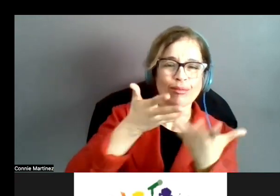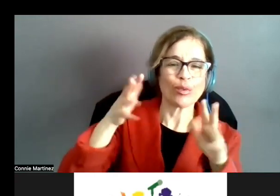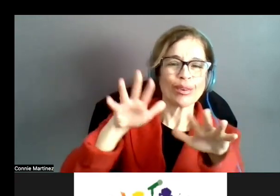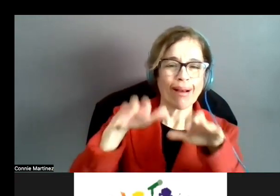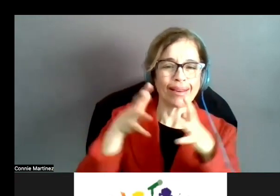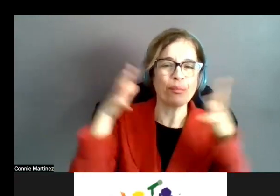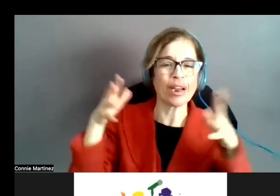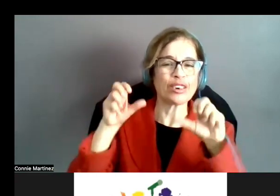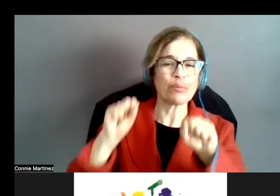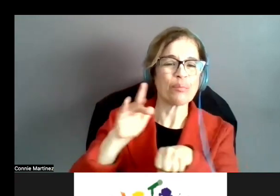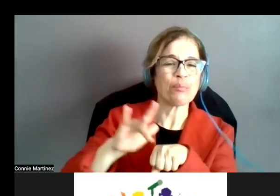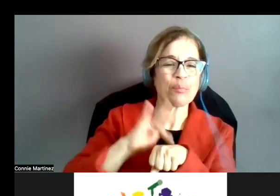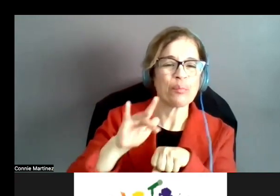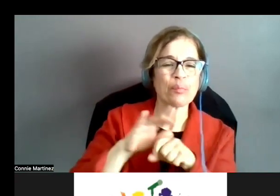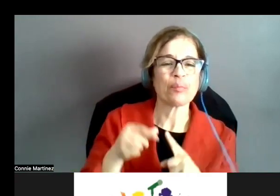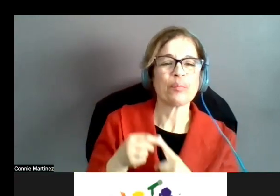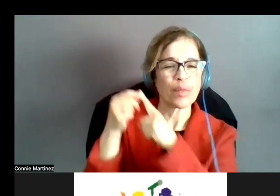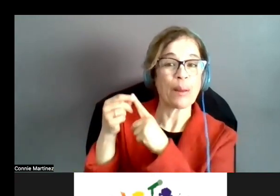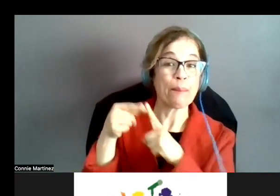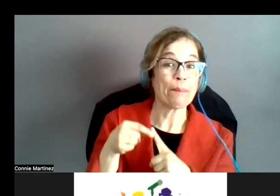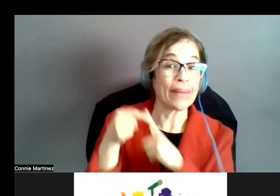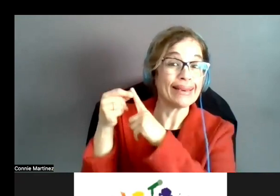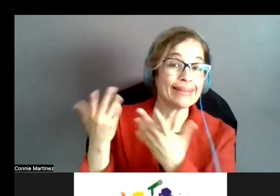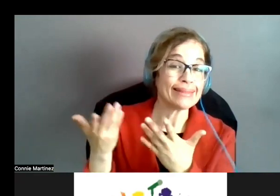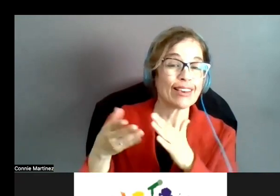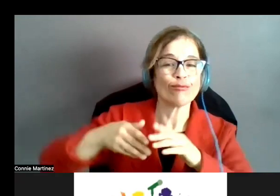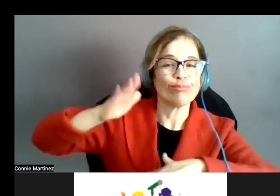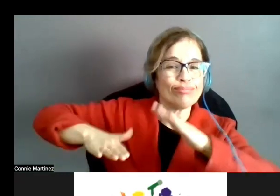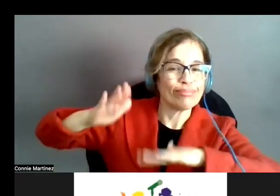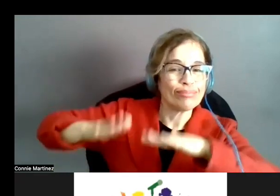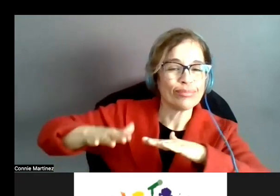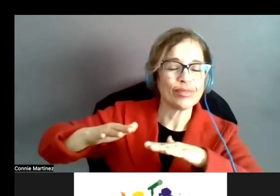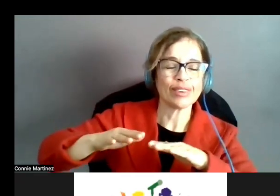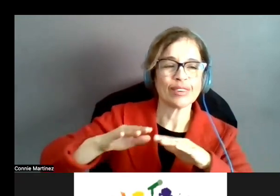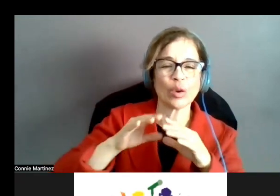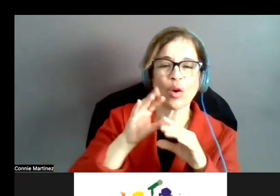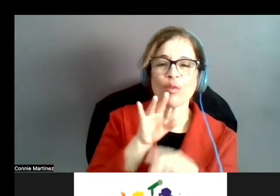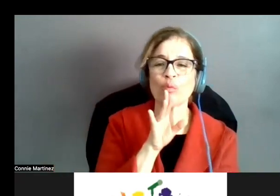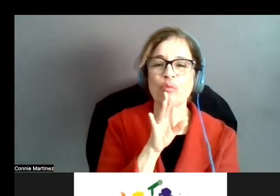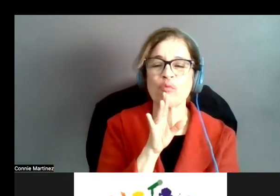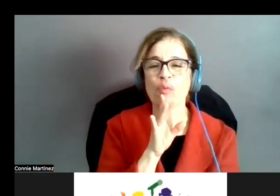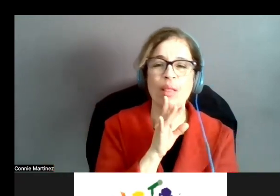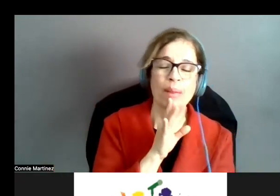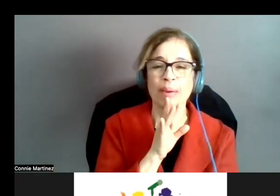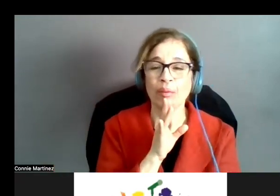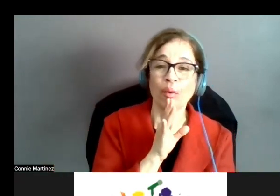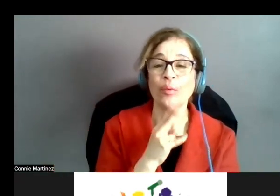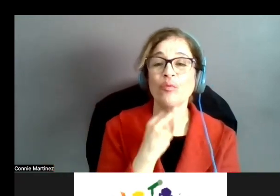possible, especially since, it's basically drums and vocals. That's